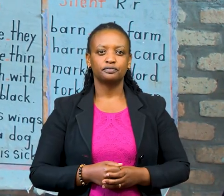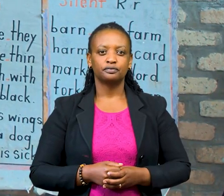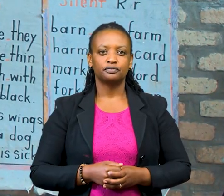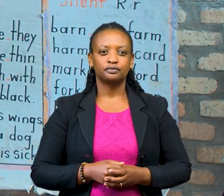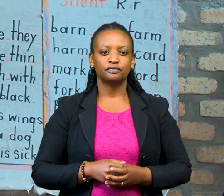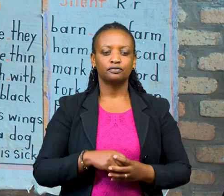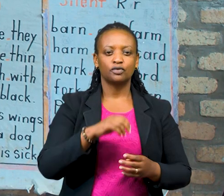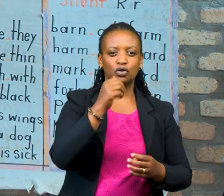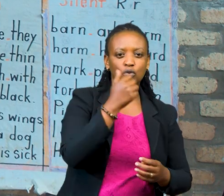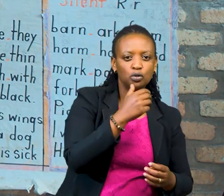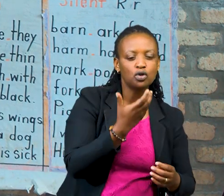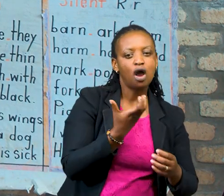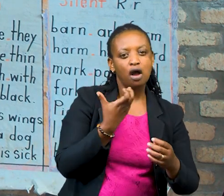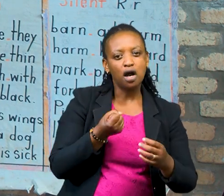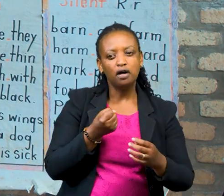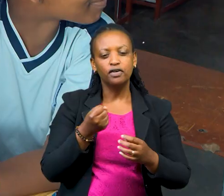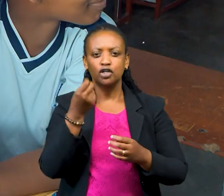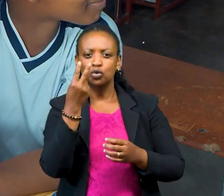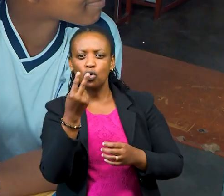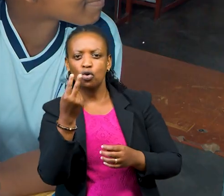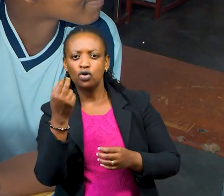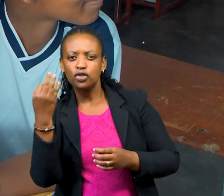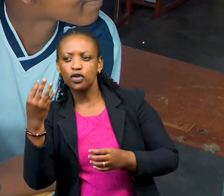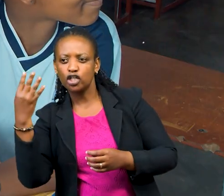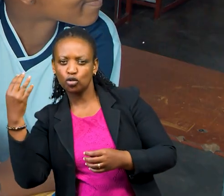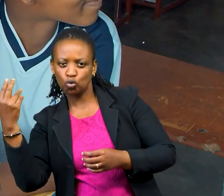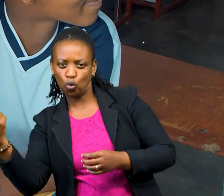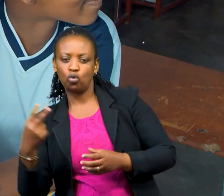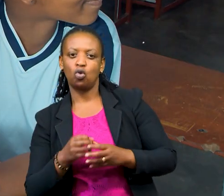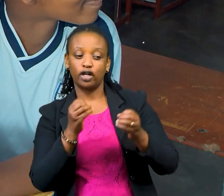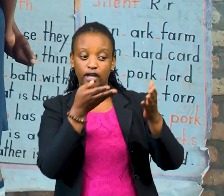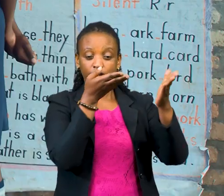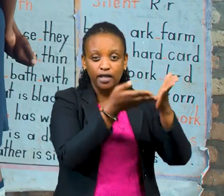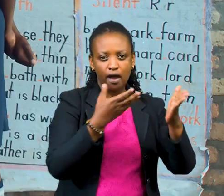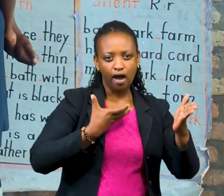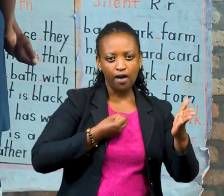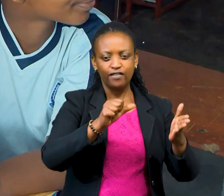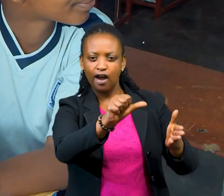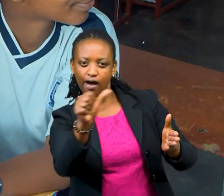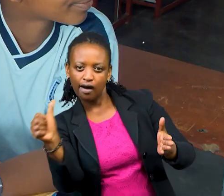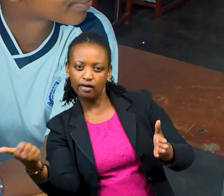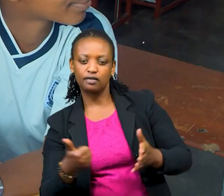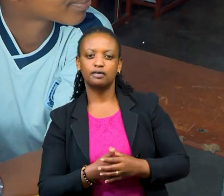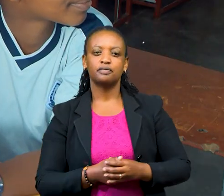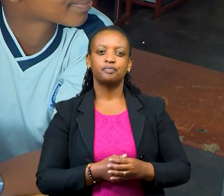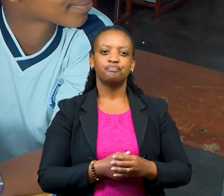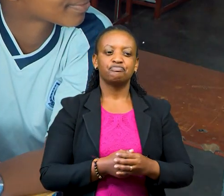2. So 2 to 3 to 2. Very good. So here I have